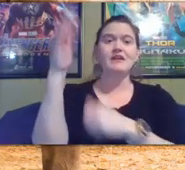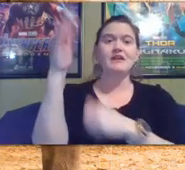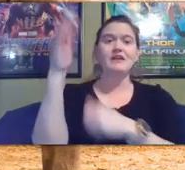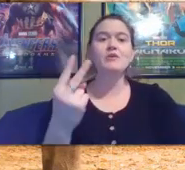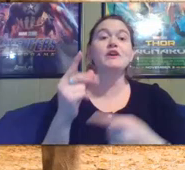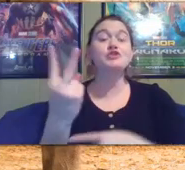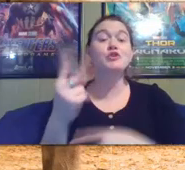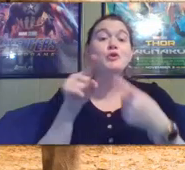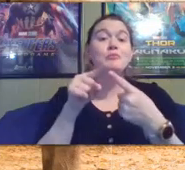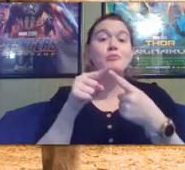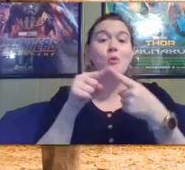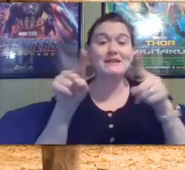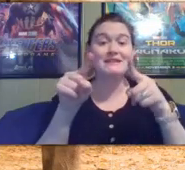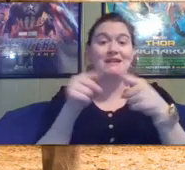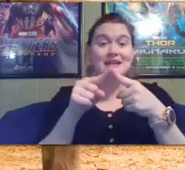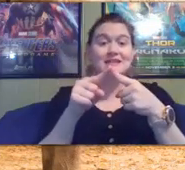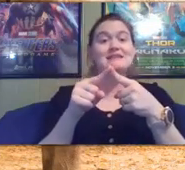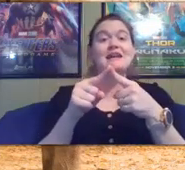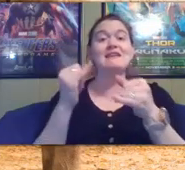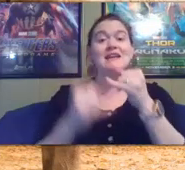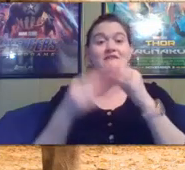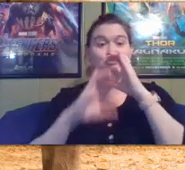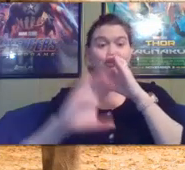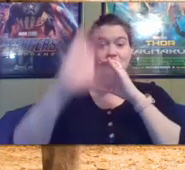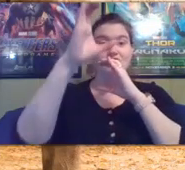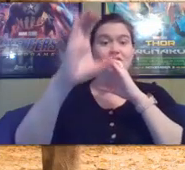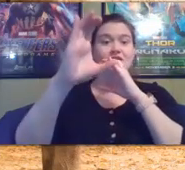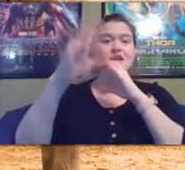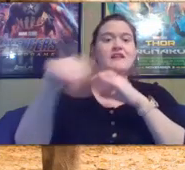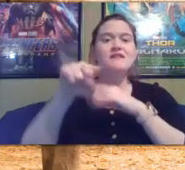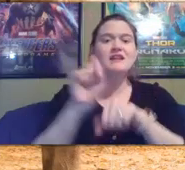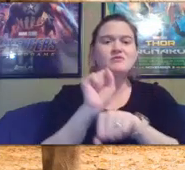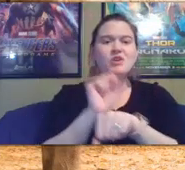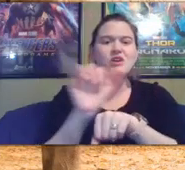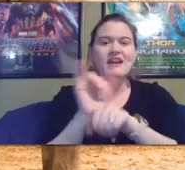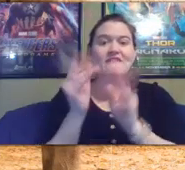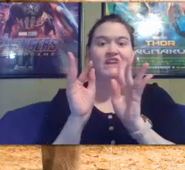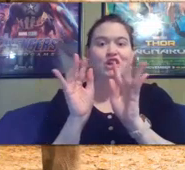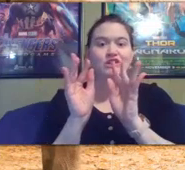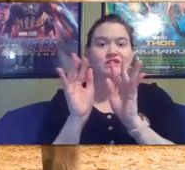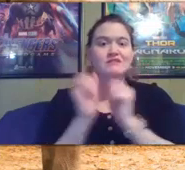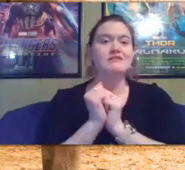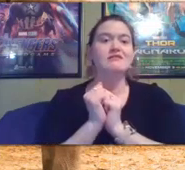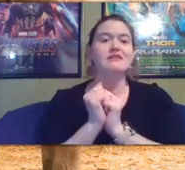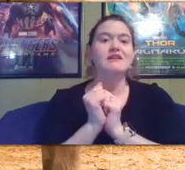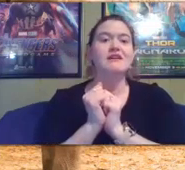There are two pointed ends at the end of its trunk. These work like